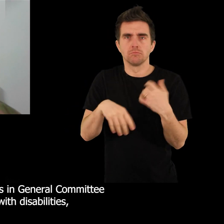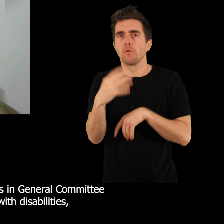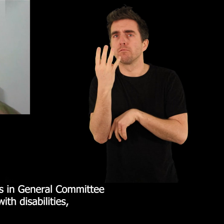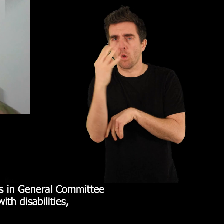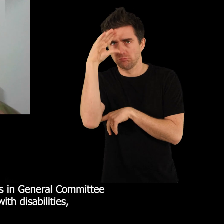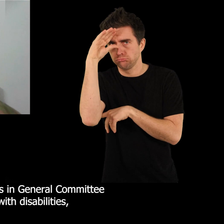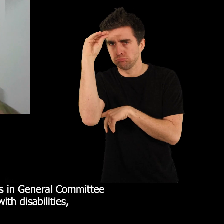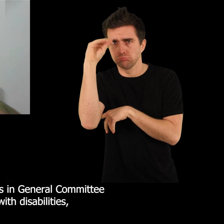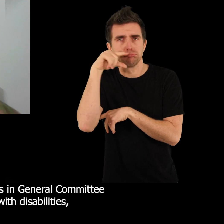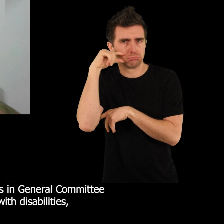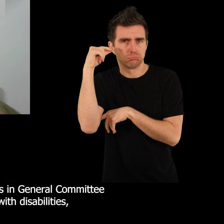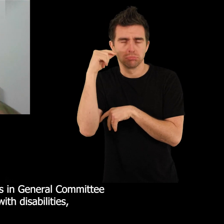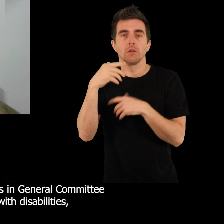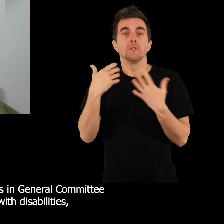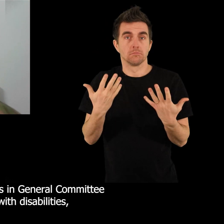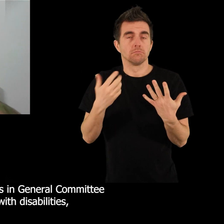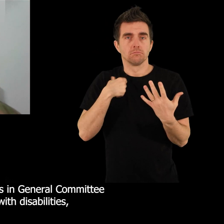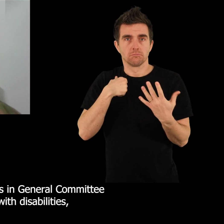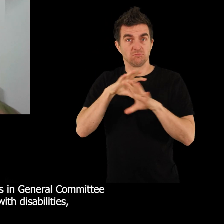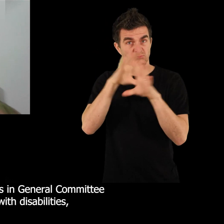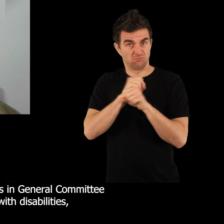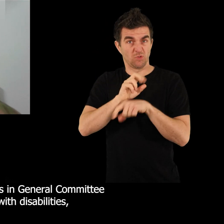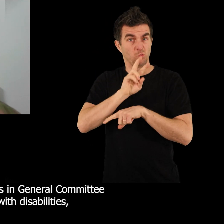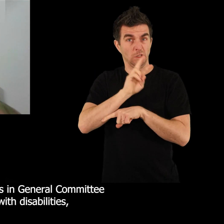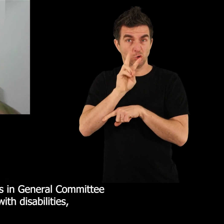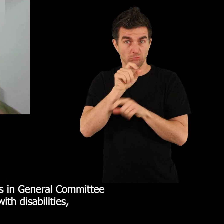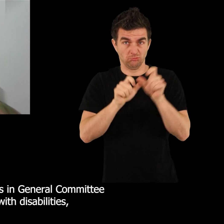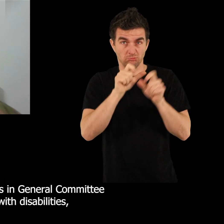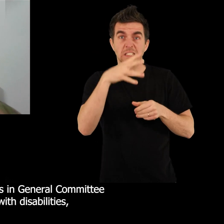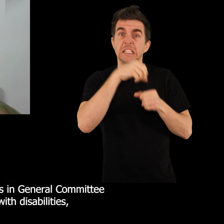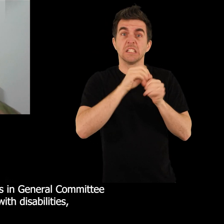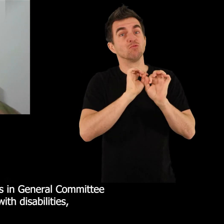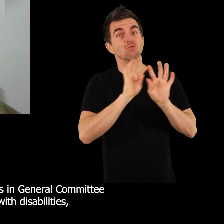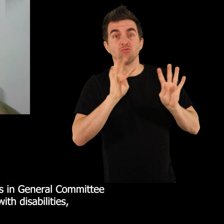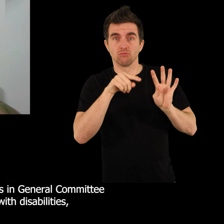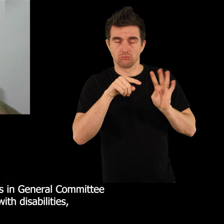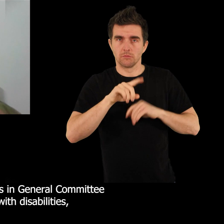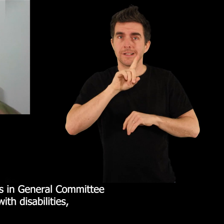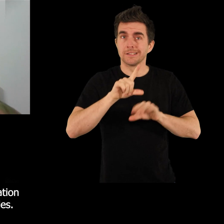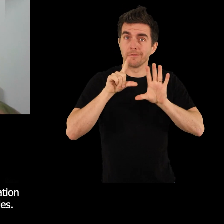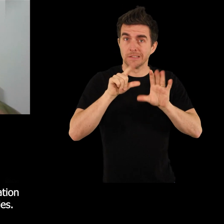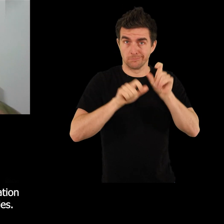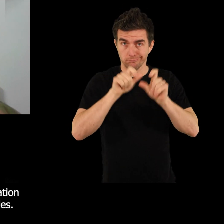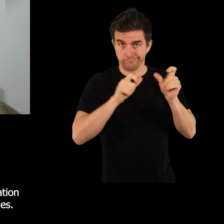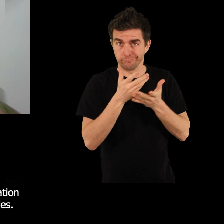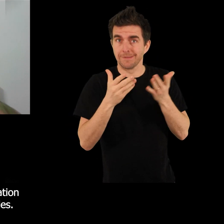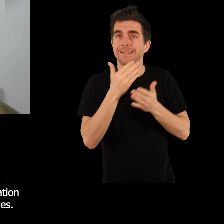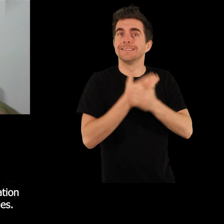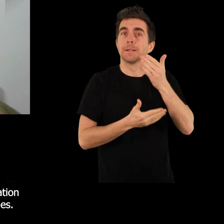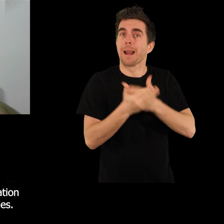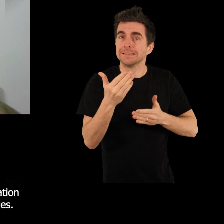Additionally, our 22 members in General Committee, including 17 people with disabilities, with a